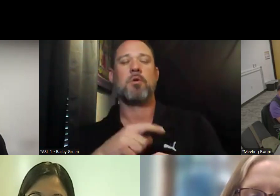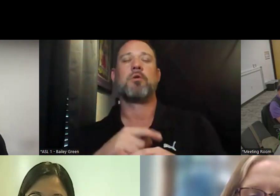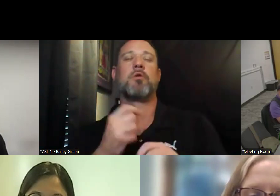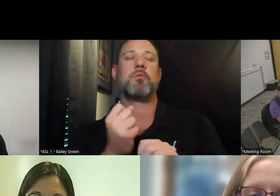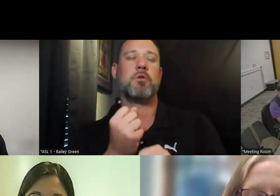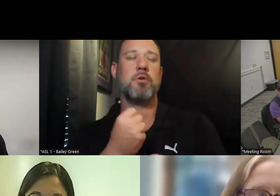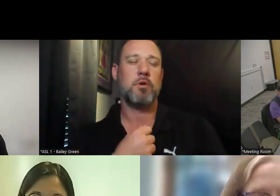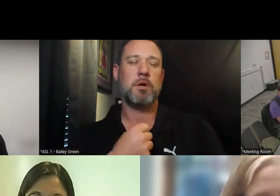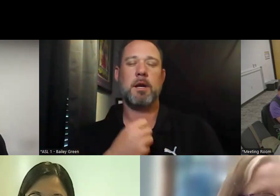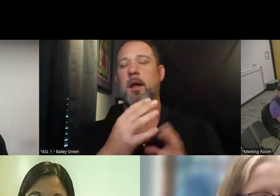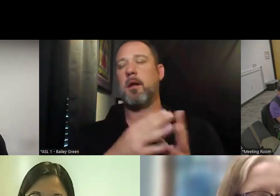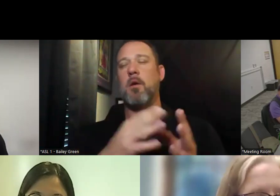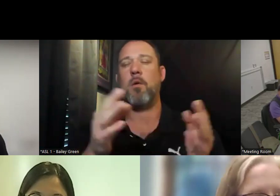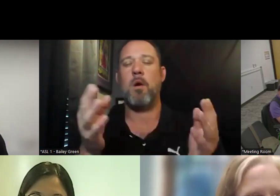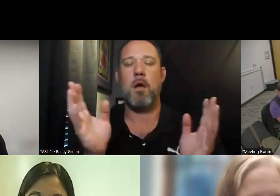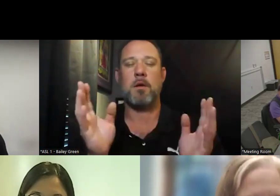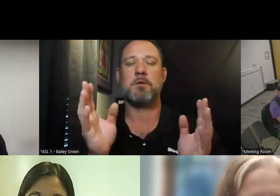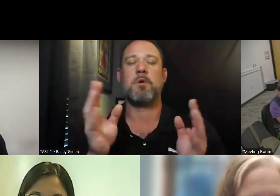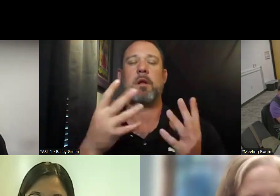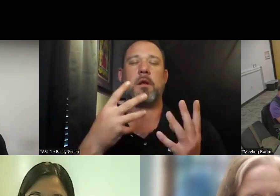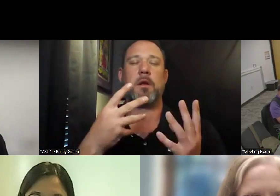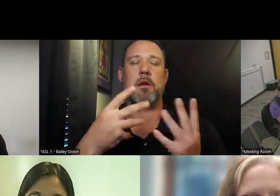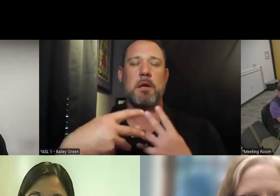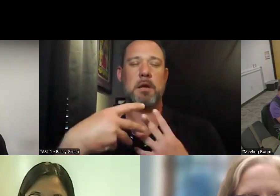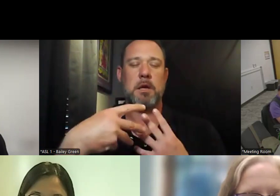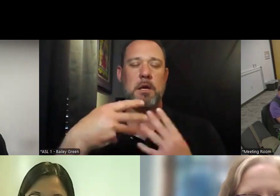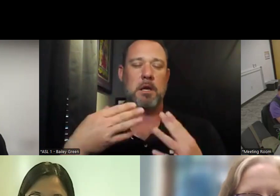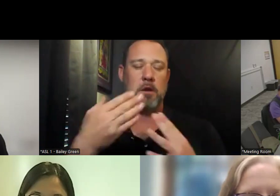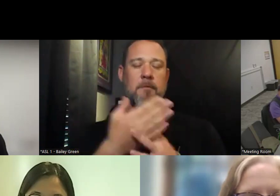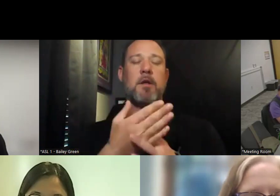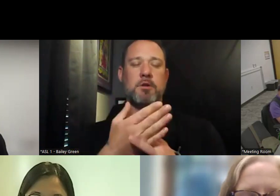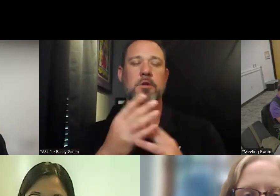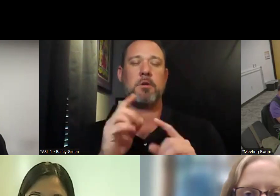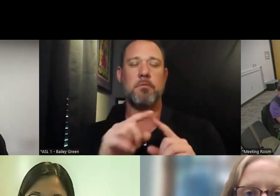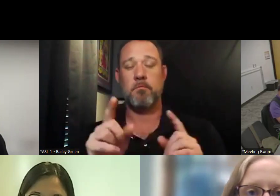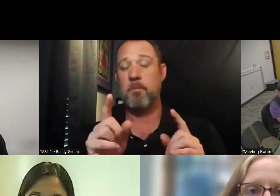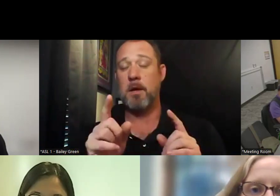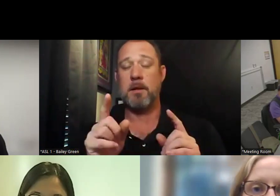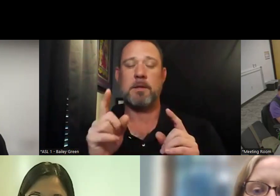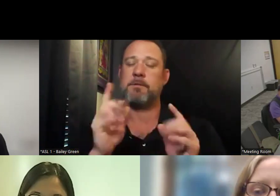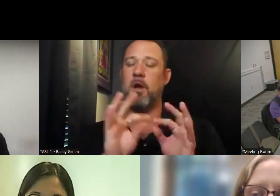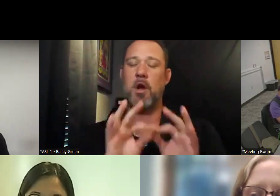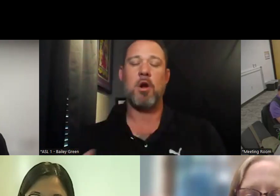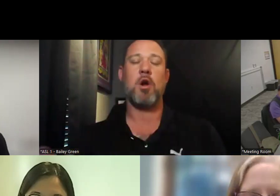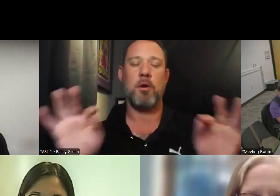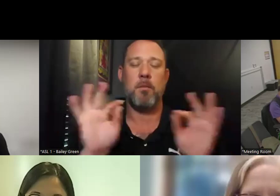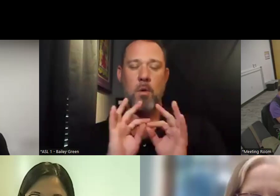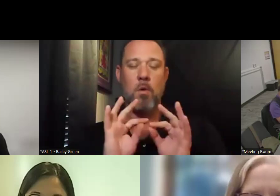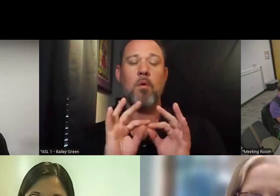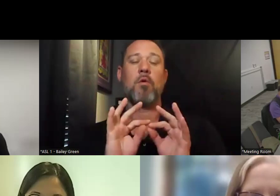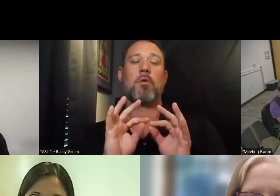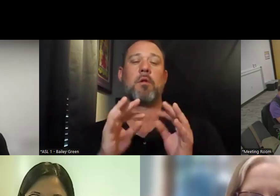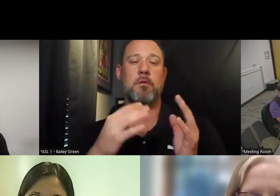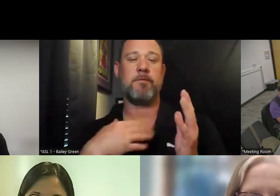systemic, widespread intervention. But the stakes are so high, like even in the face of